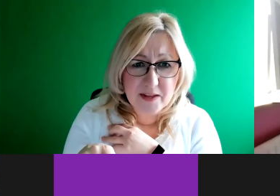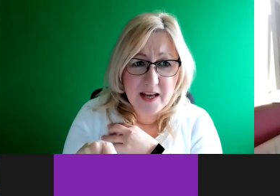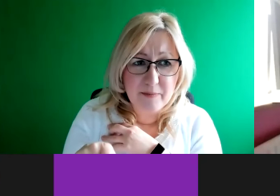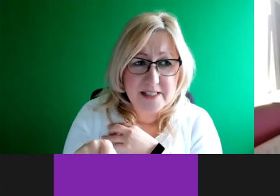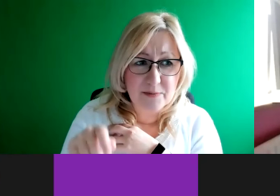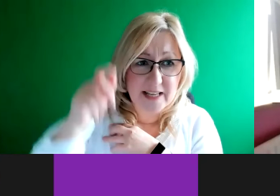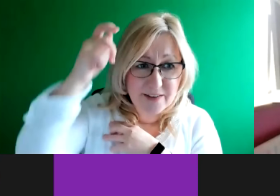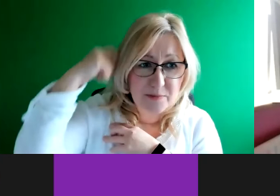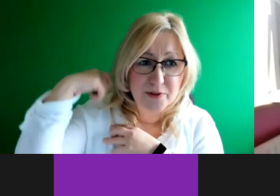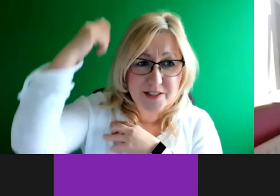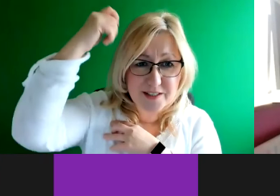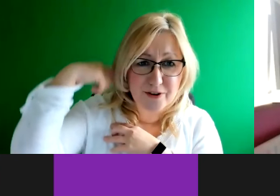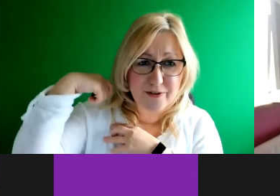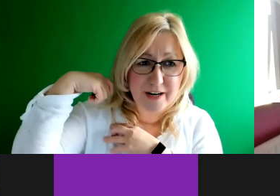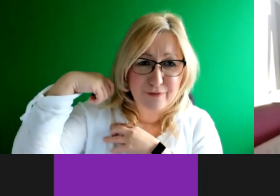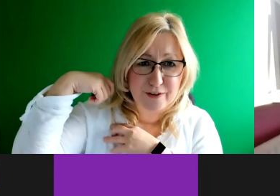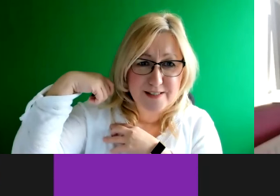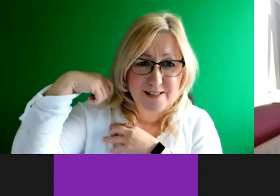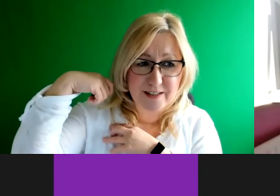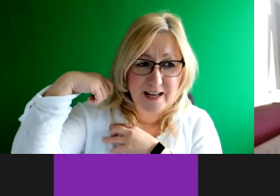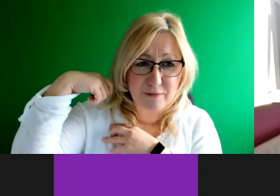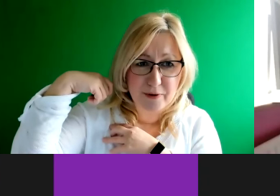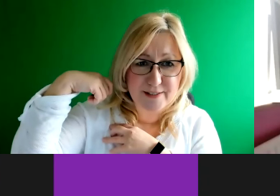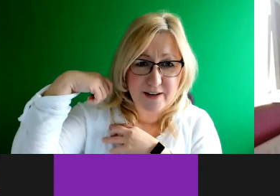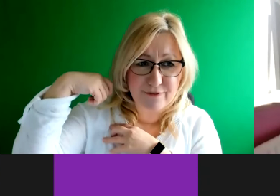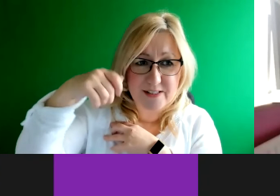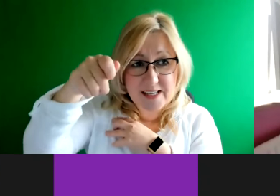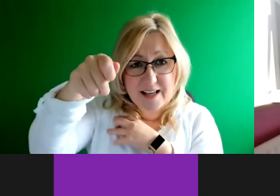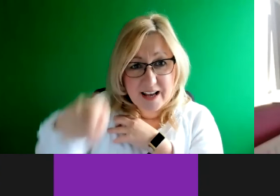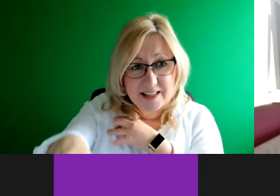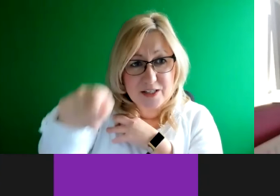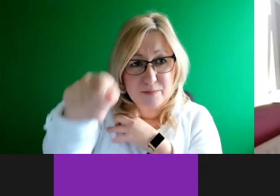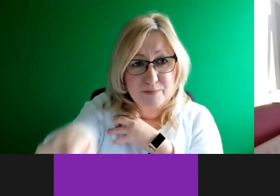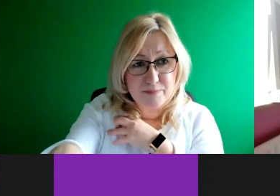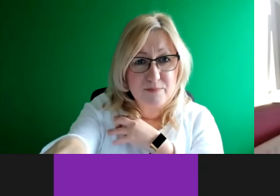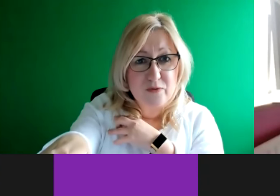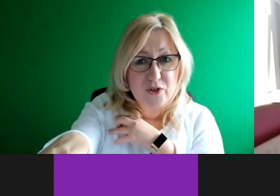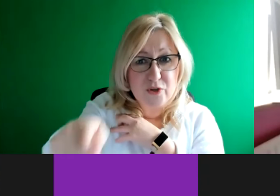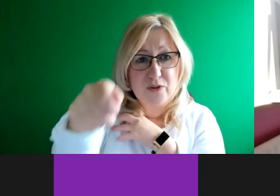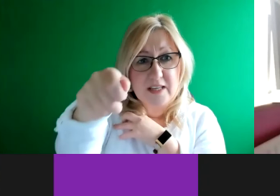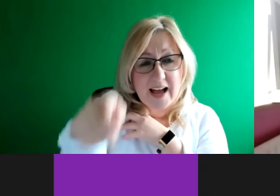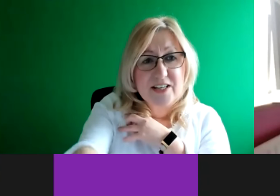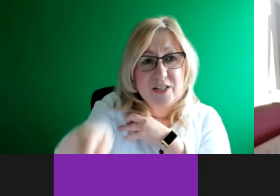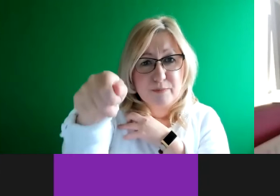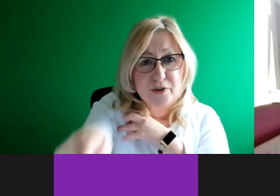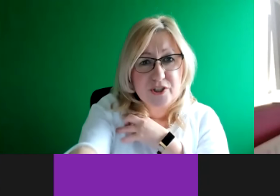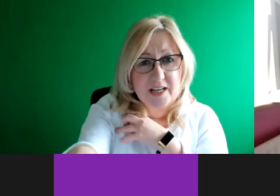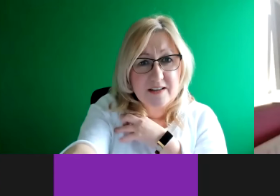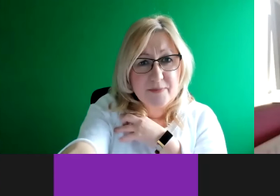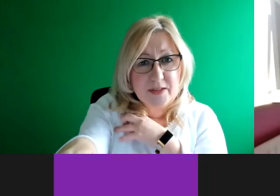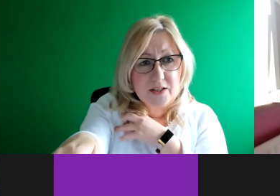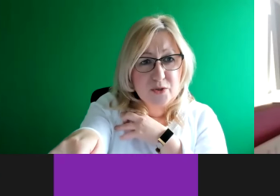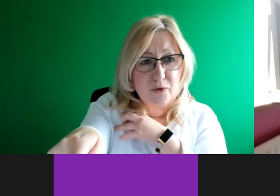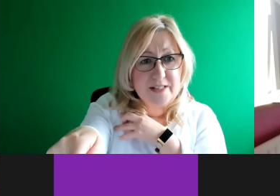Yeah. And we said, well, you have to brush your own hair first, so you have a point of reference, and then you do the action of